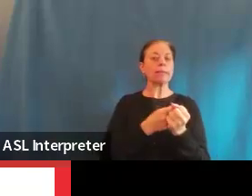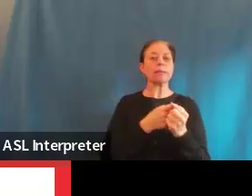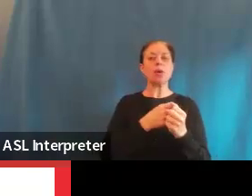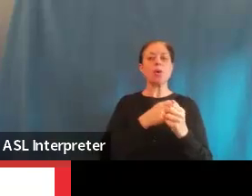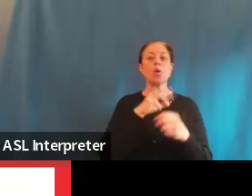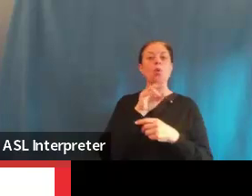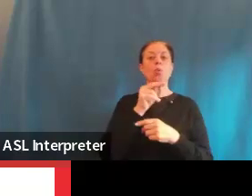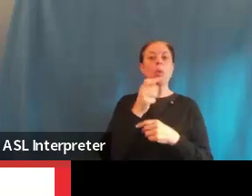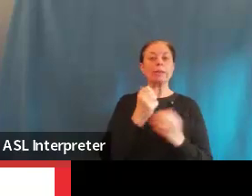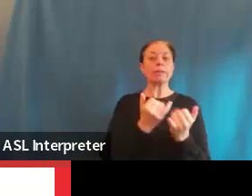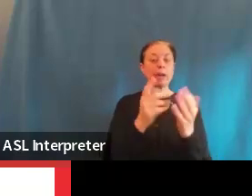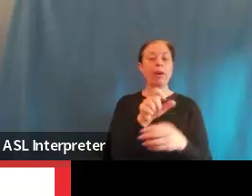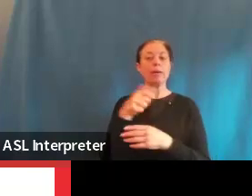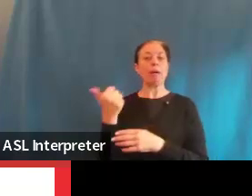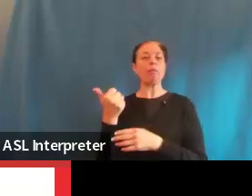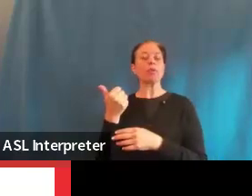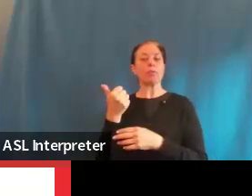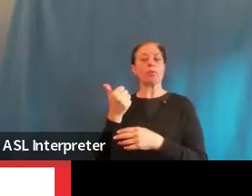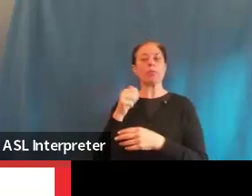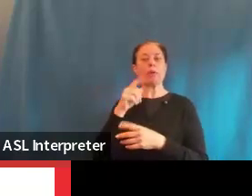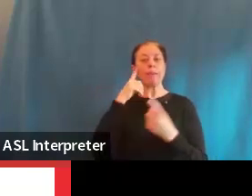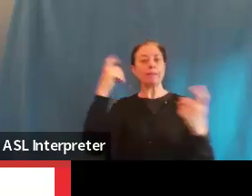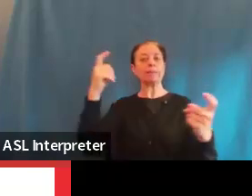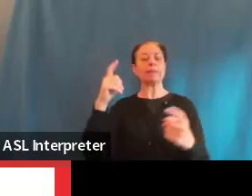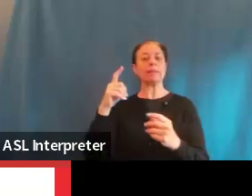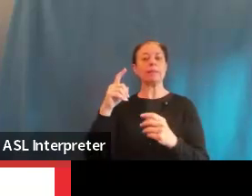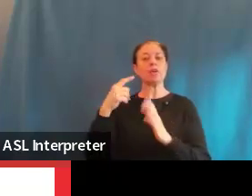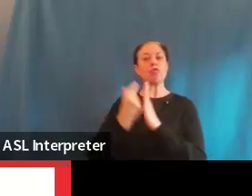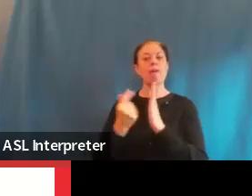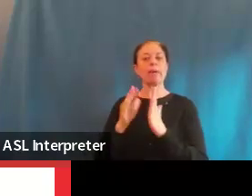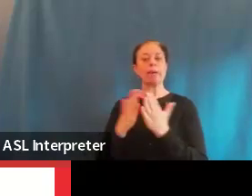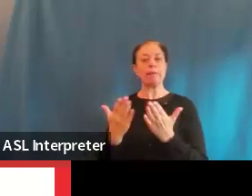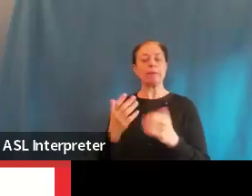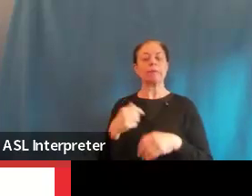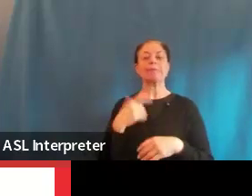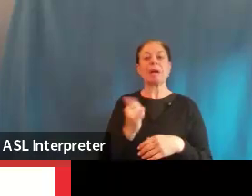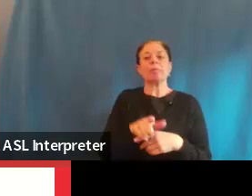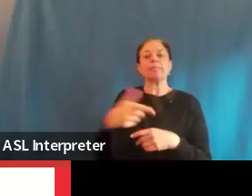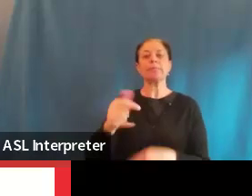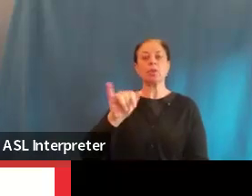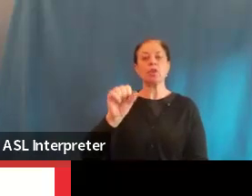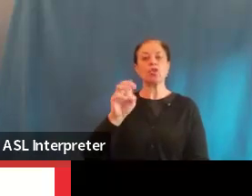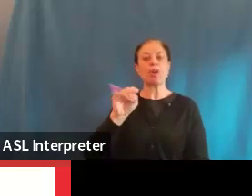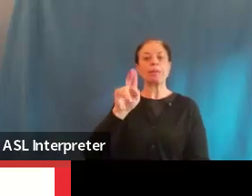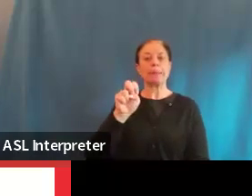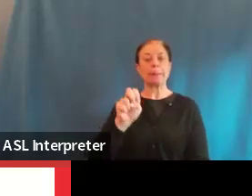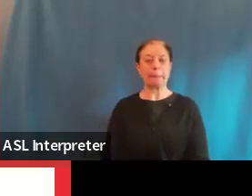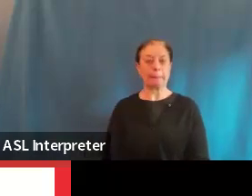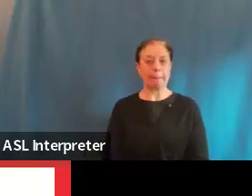Fire and other epic fantasy graphic novels. And now I'll hand it back over to Jasmine.